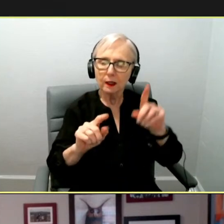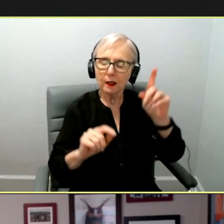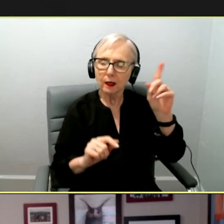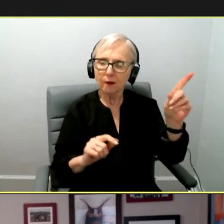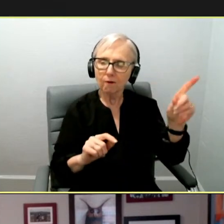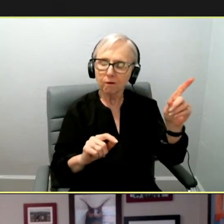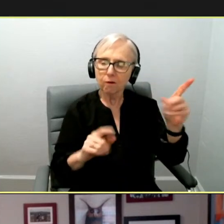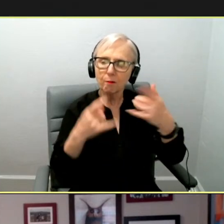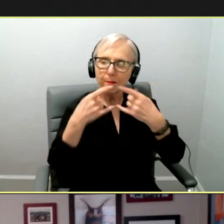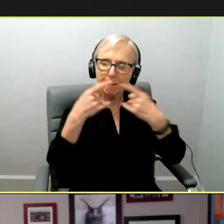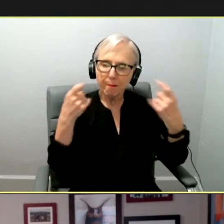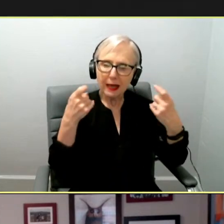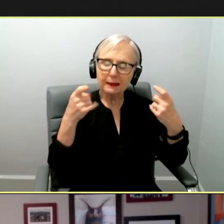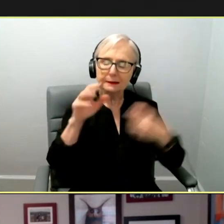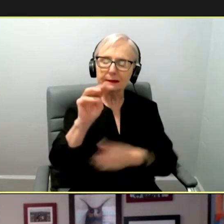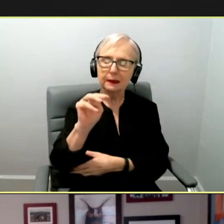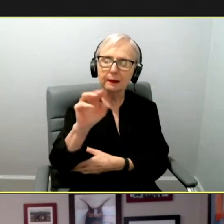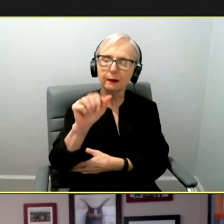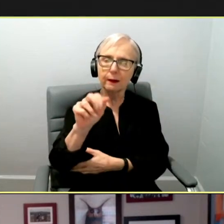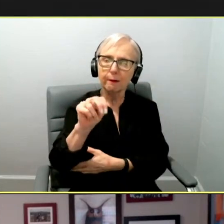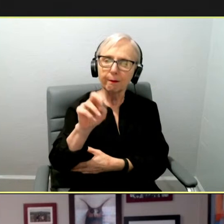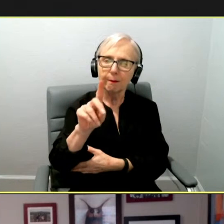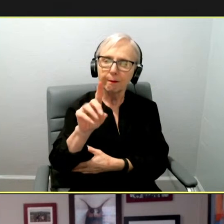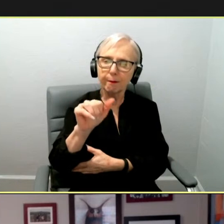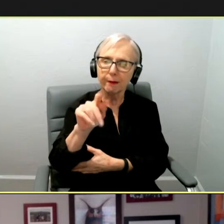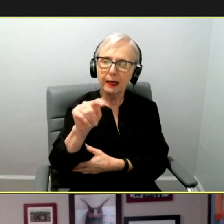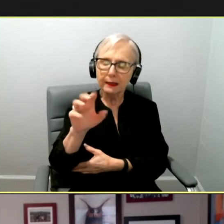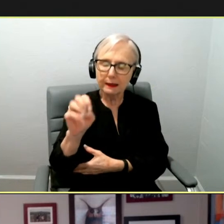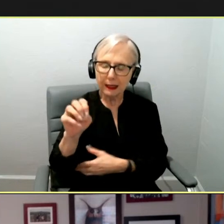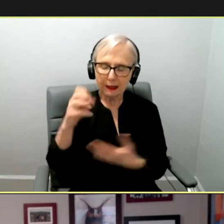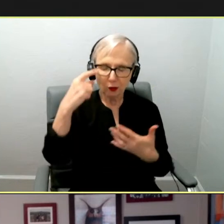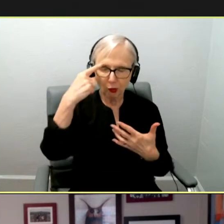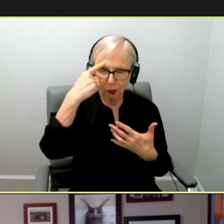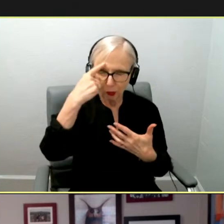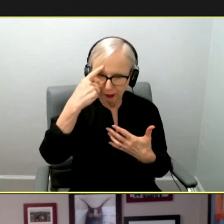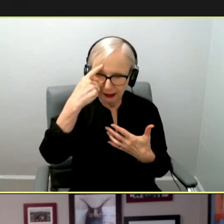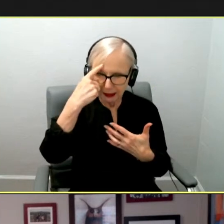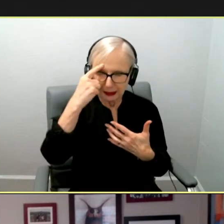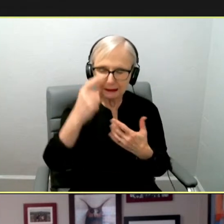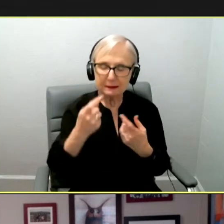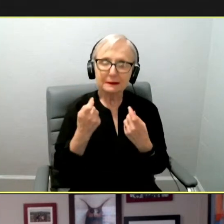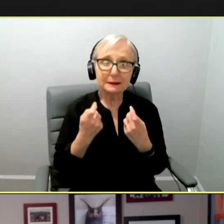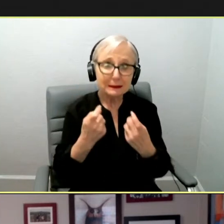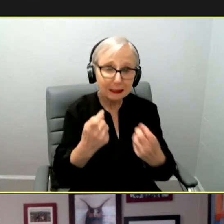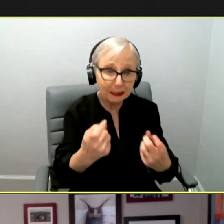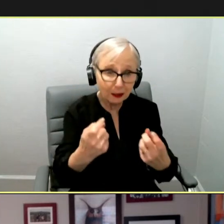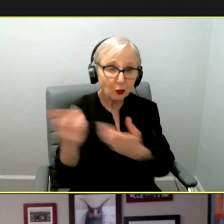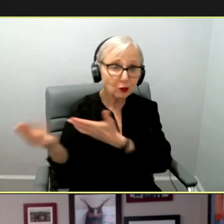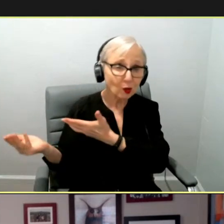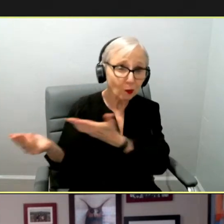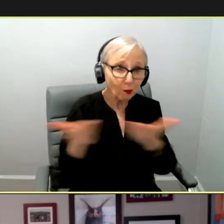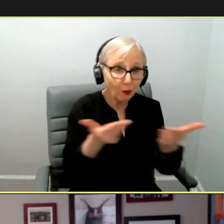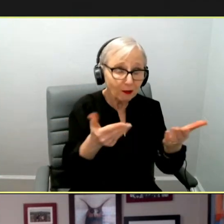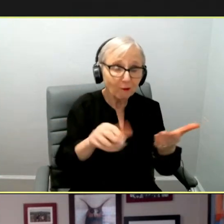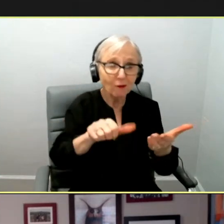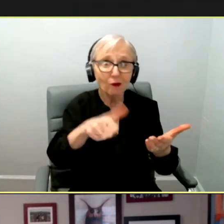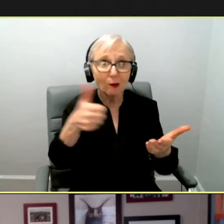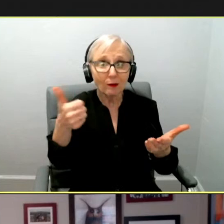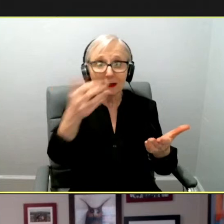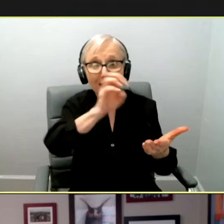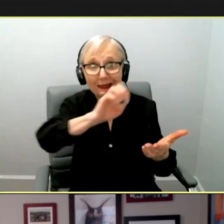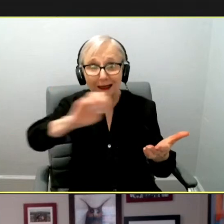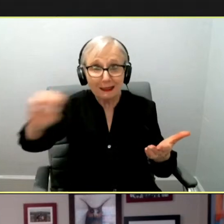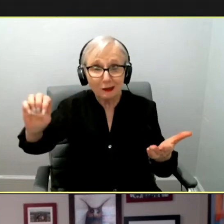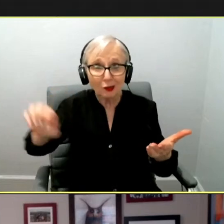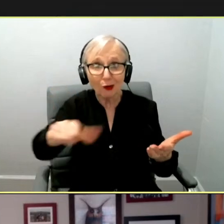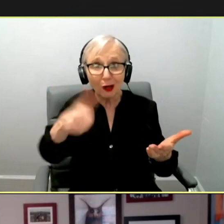Overall, are you suspecting that people are bringing this in, skiers are bringing it in from perhaps the East or other parts